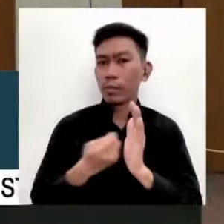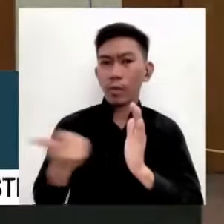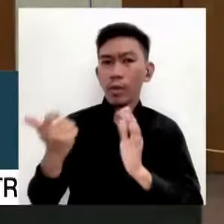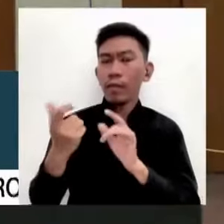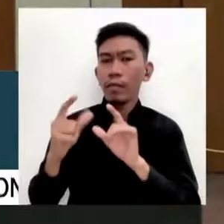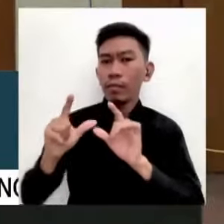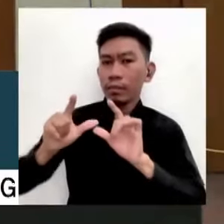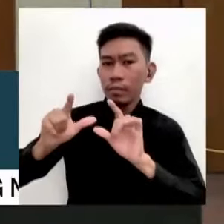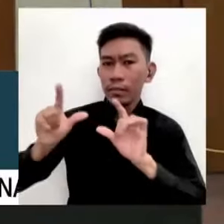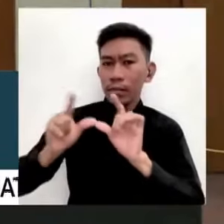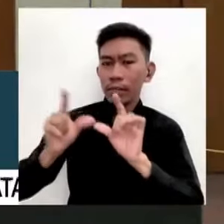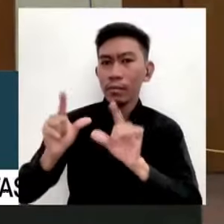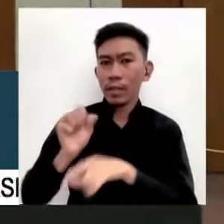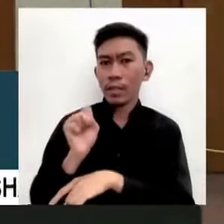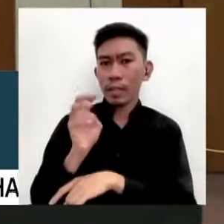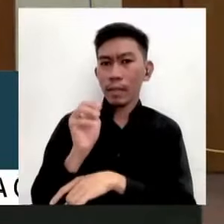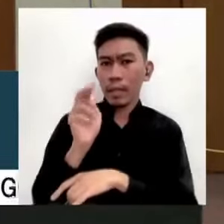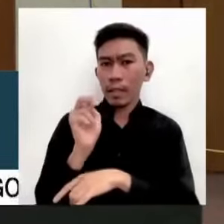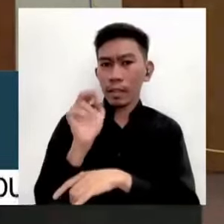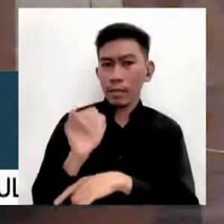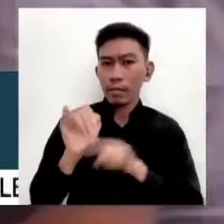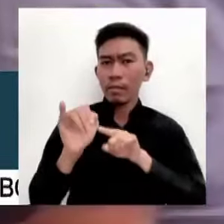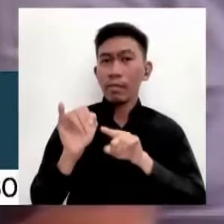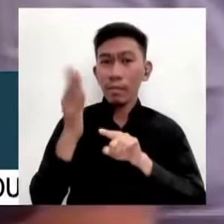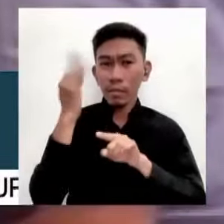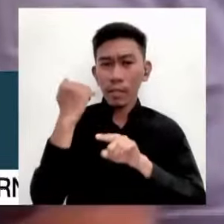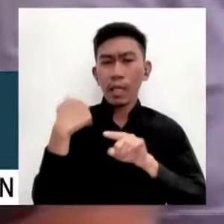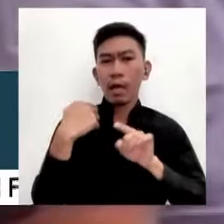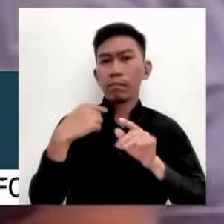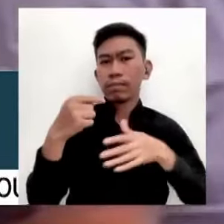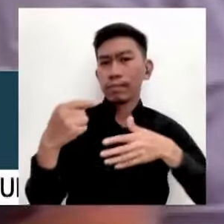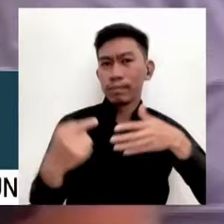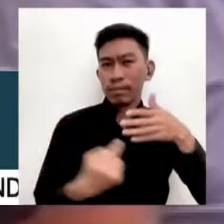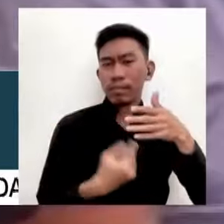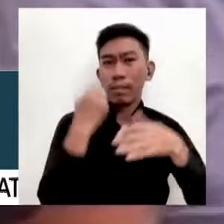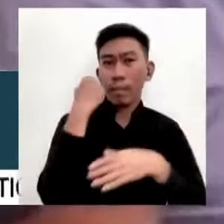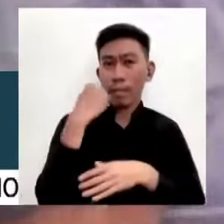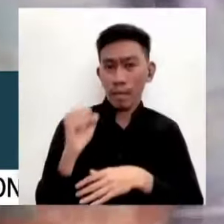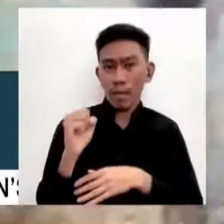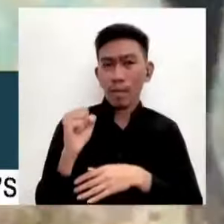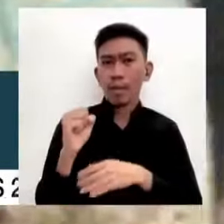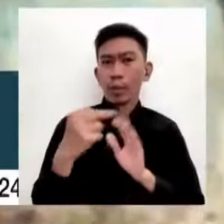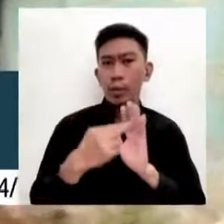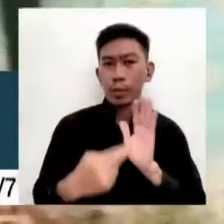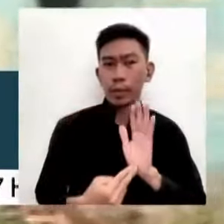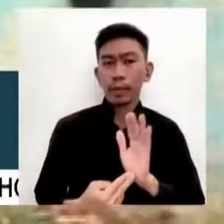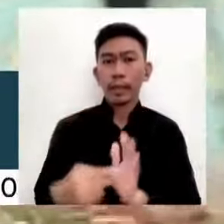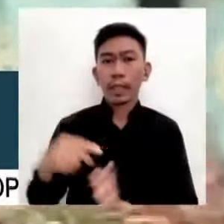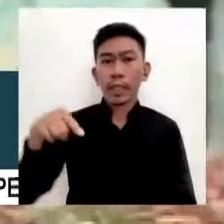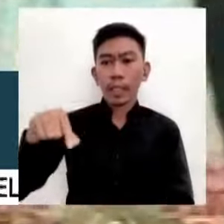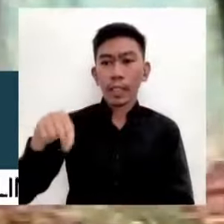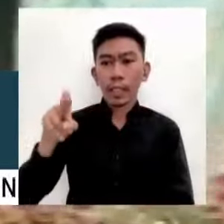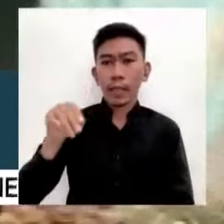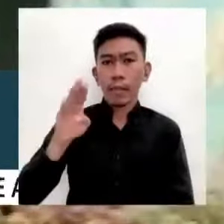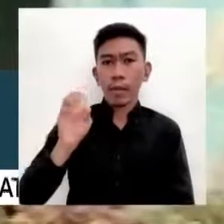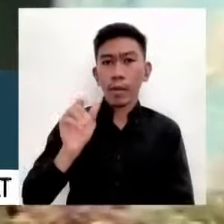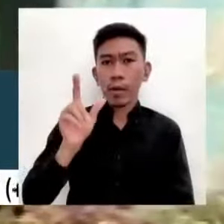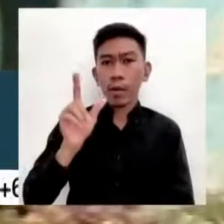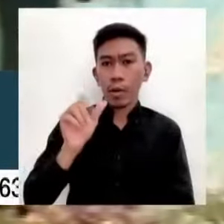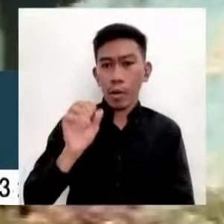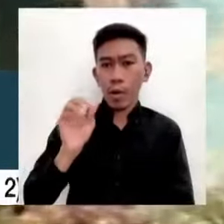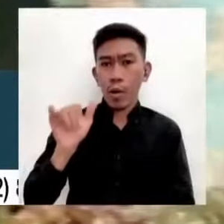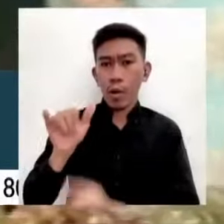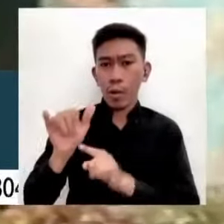International over alleged franchise violations. Pastor Apollo Kibuloy, who is said to be an honorary chairman of the broadcast